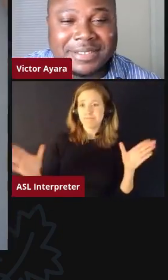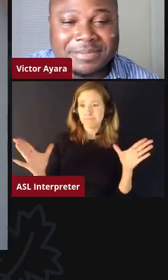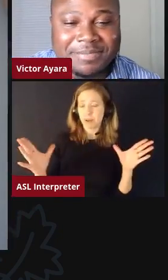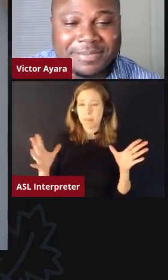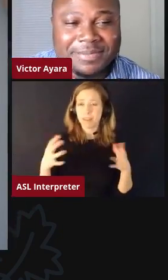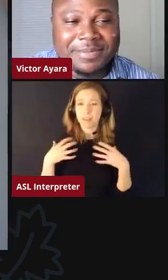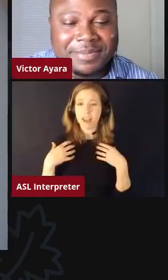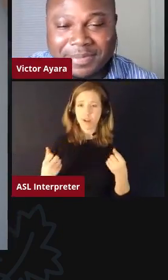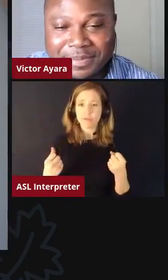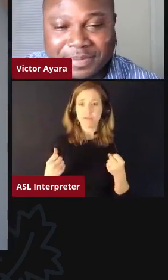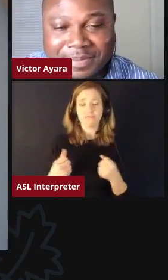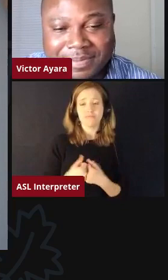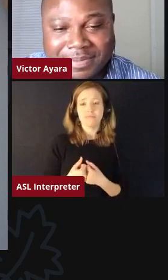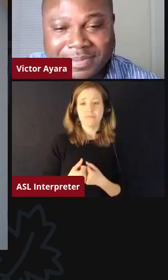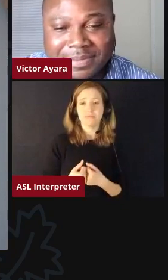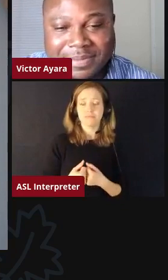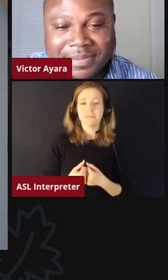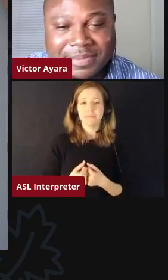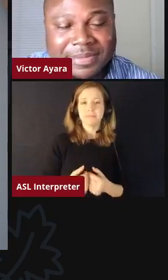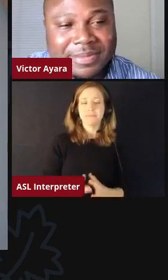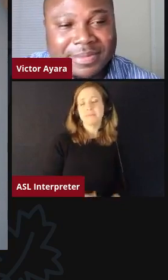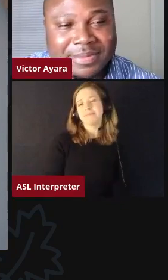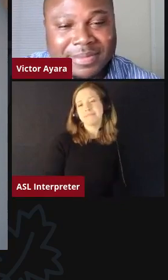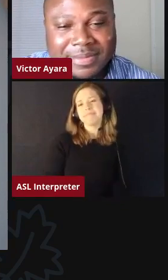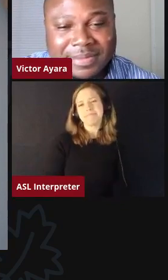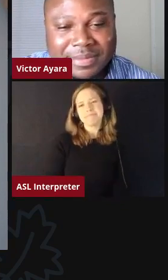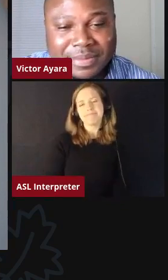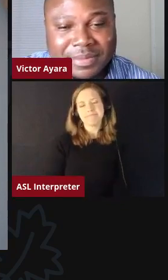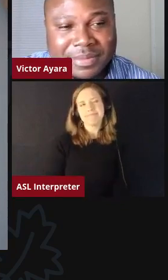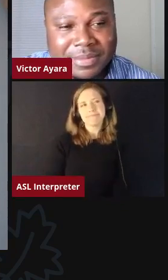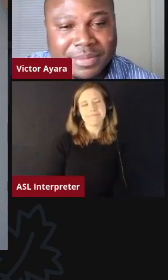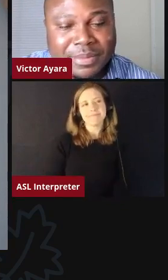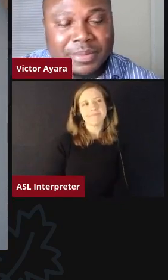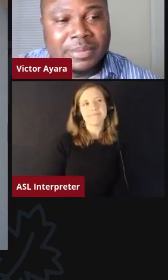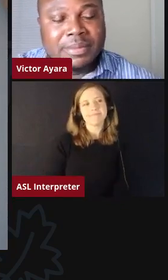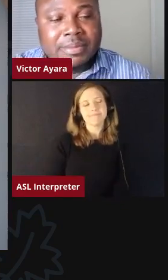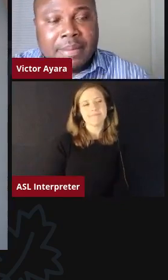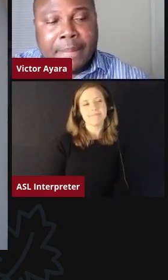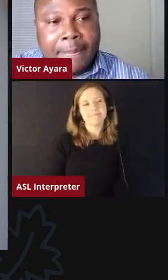Yeah, I mean, I think it starts with